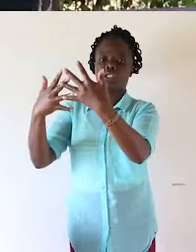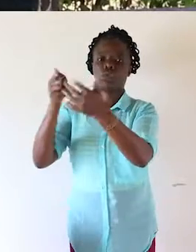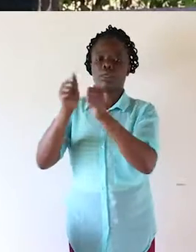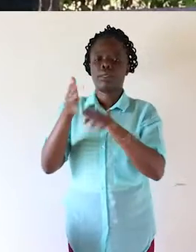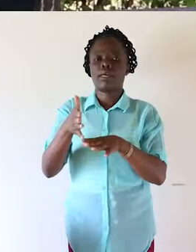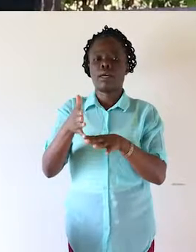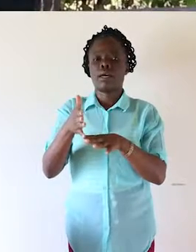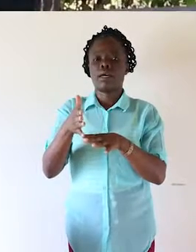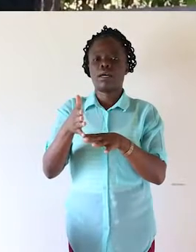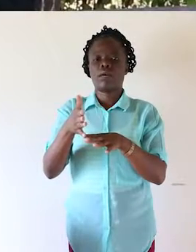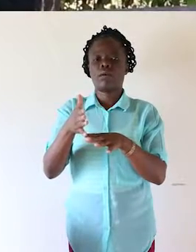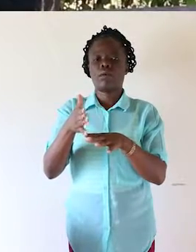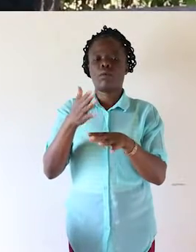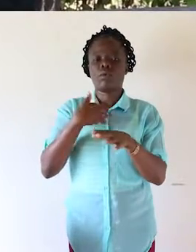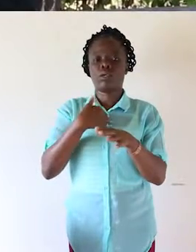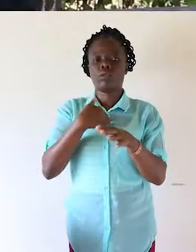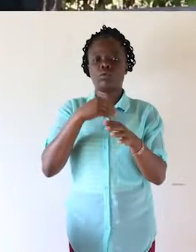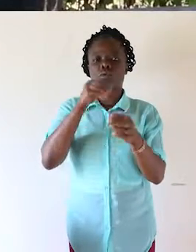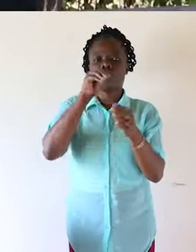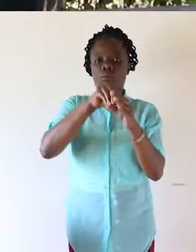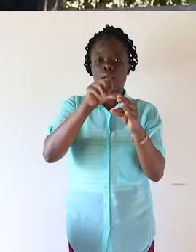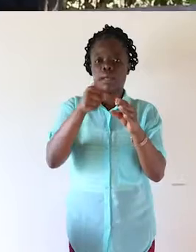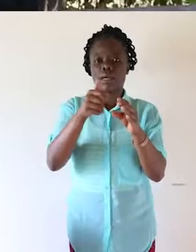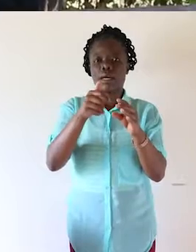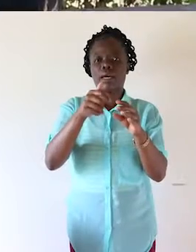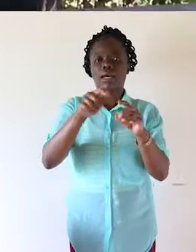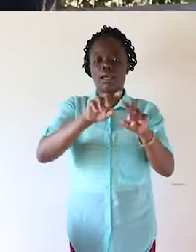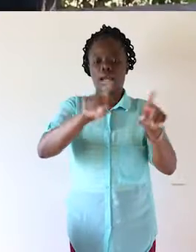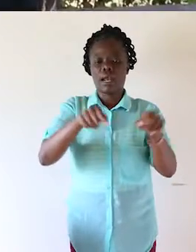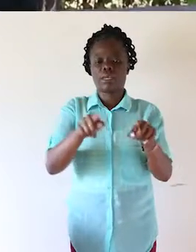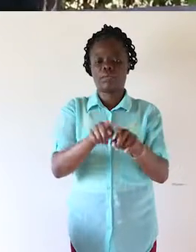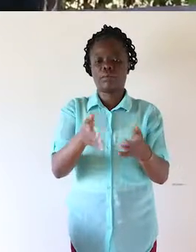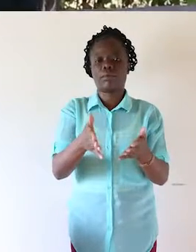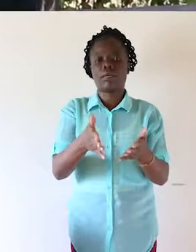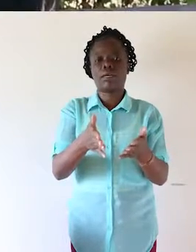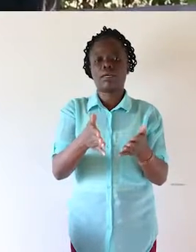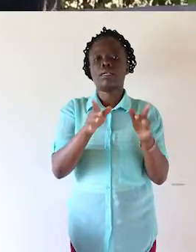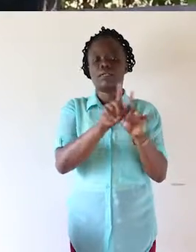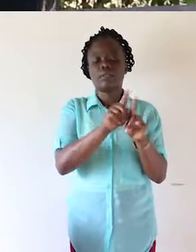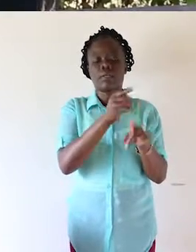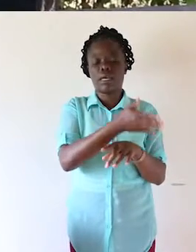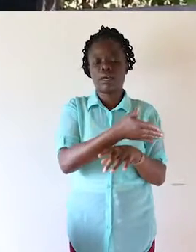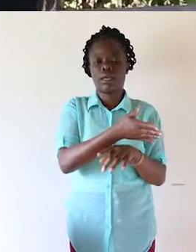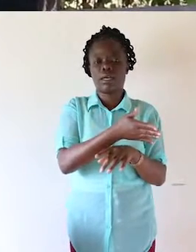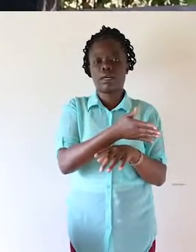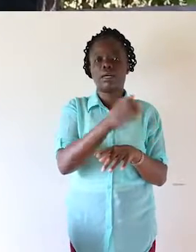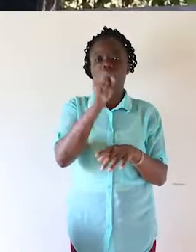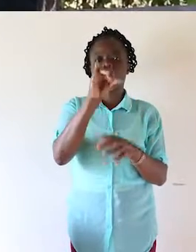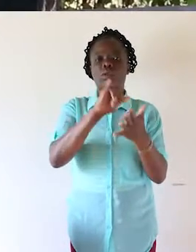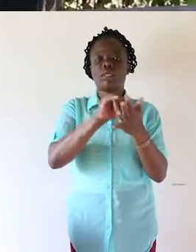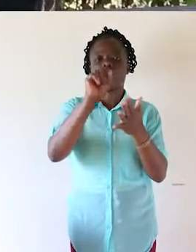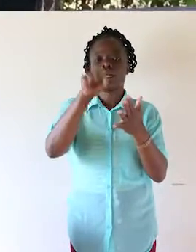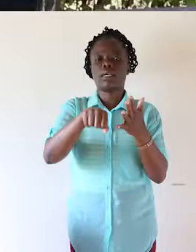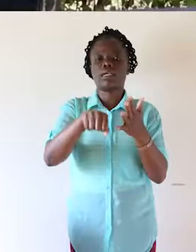there. Down here, we are going to put another rack like this down here. Same as this one down here,